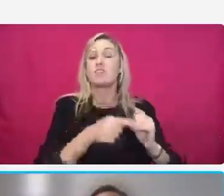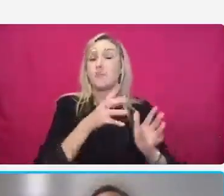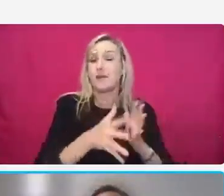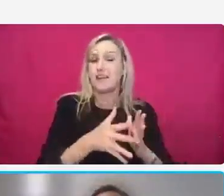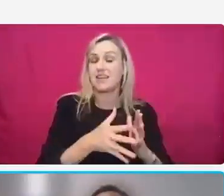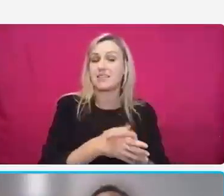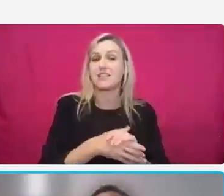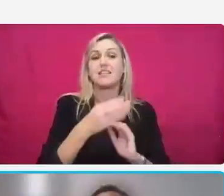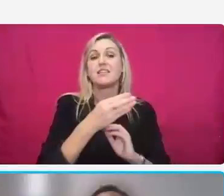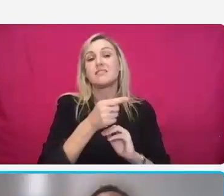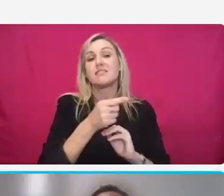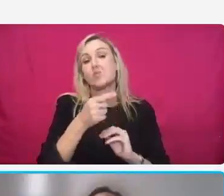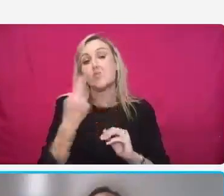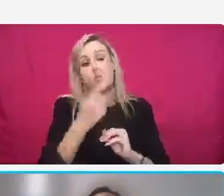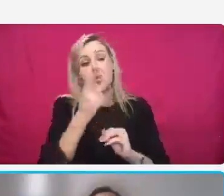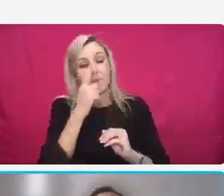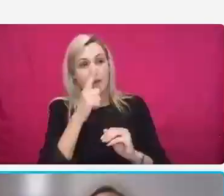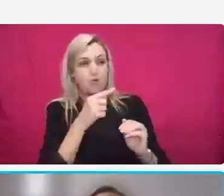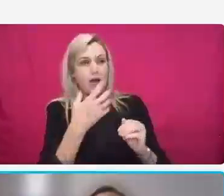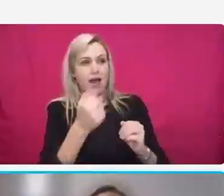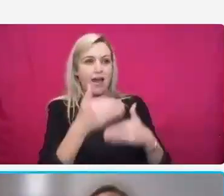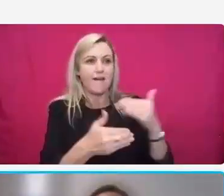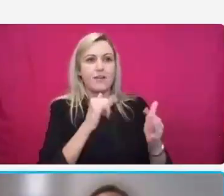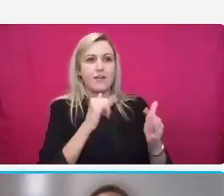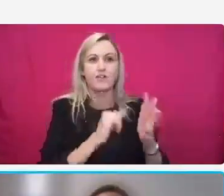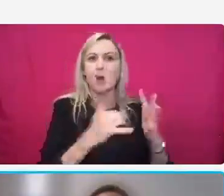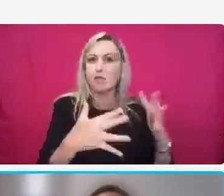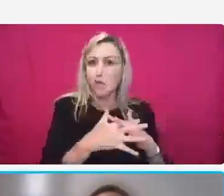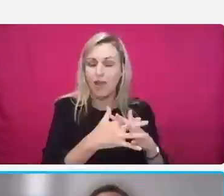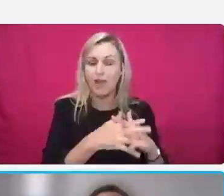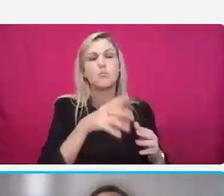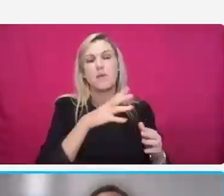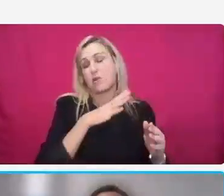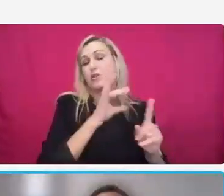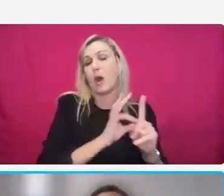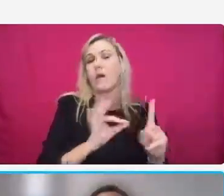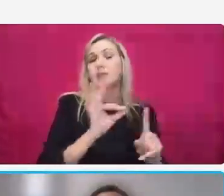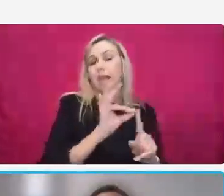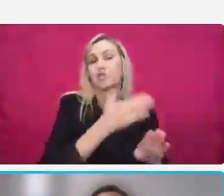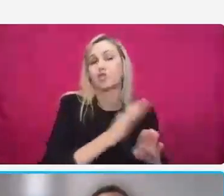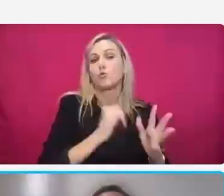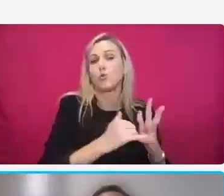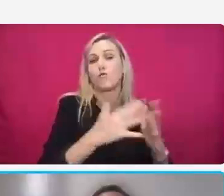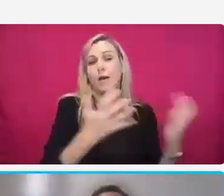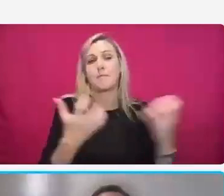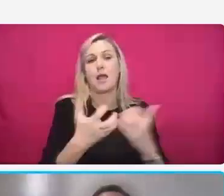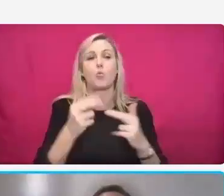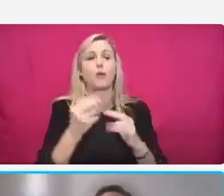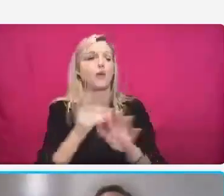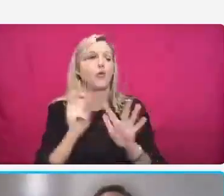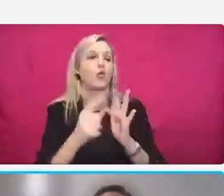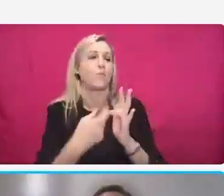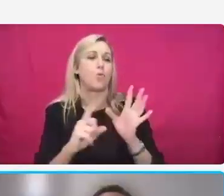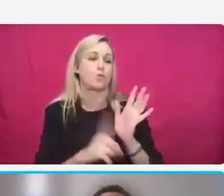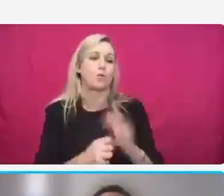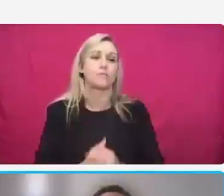that software developers will need to update their software. The sample files for the updated payment